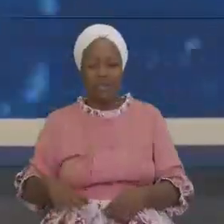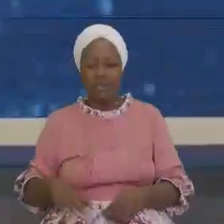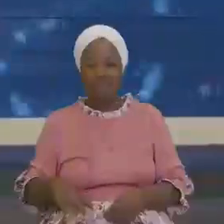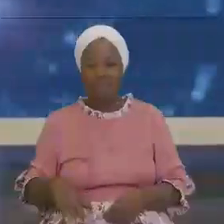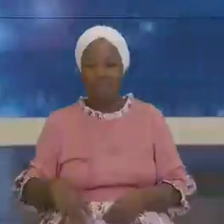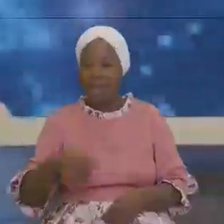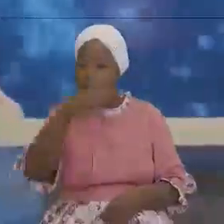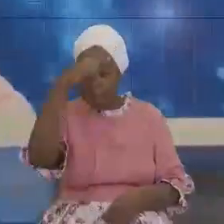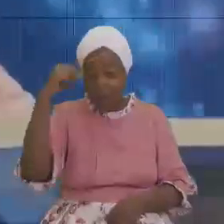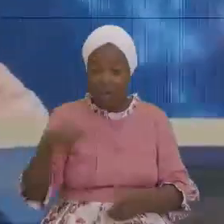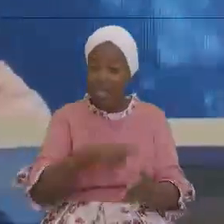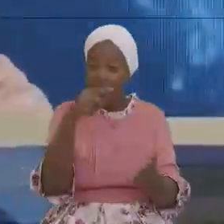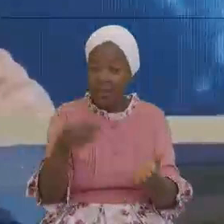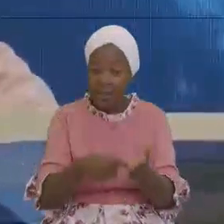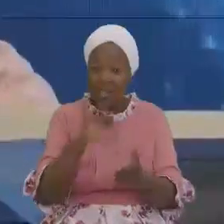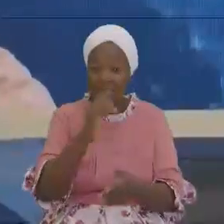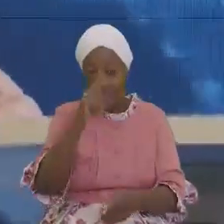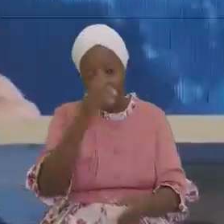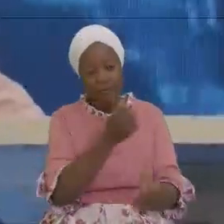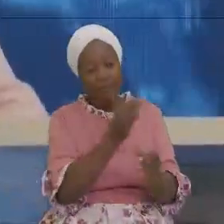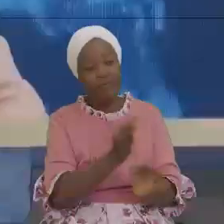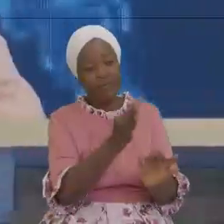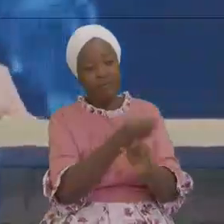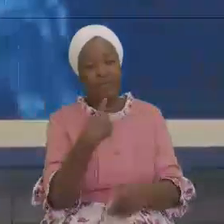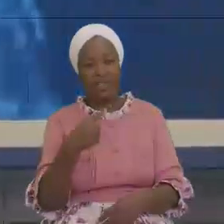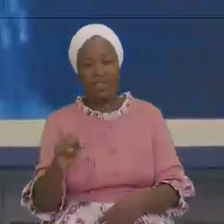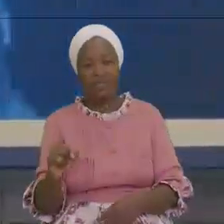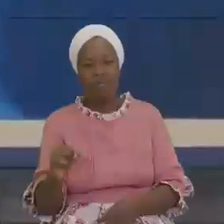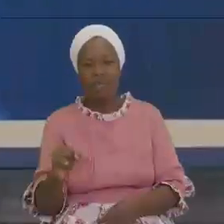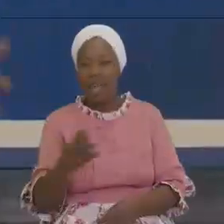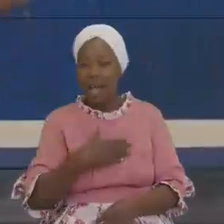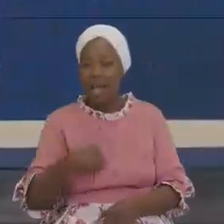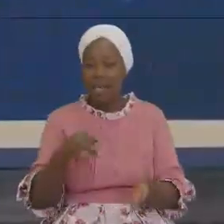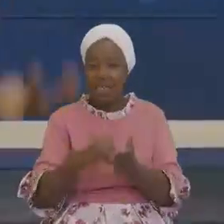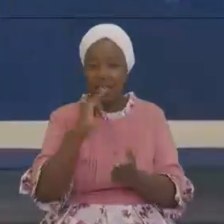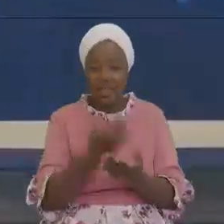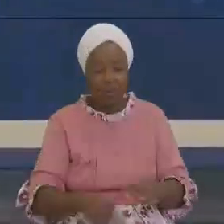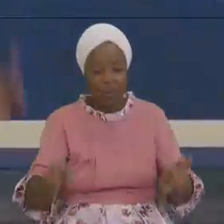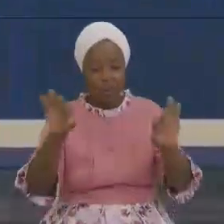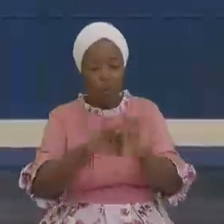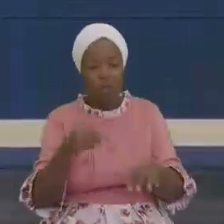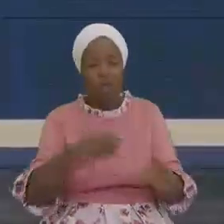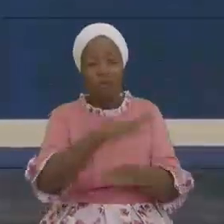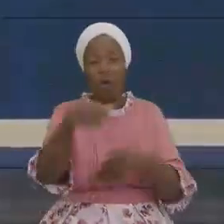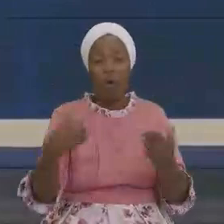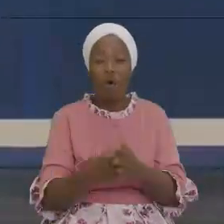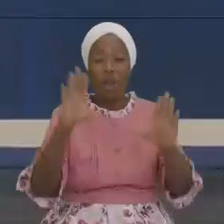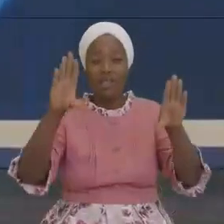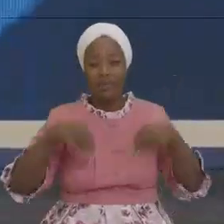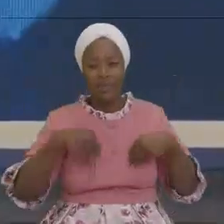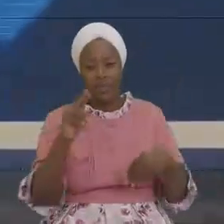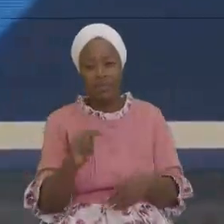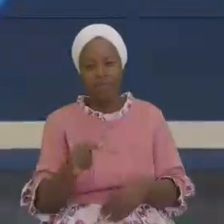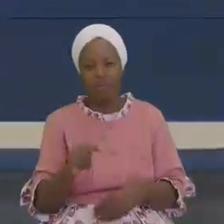Because this is a faithful saying, and it is worthy of all acceptation,